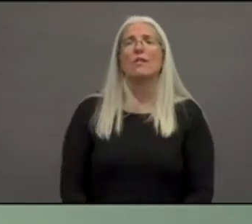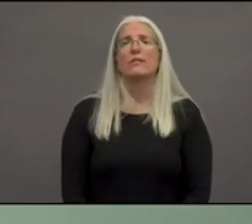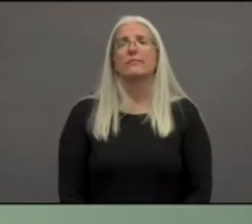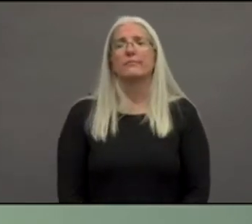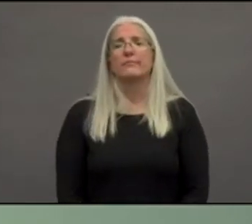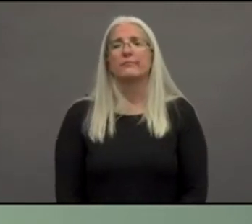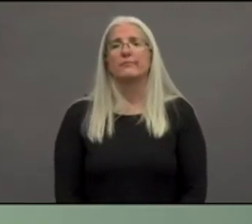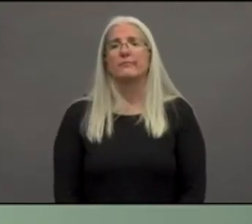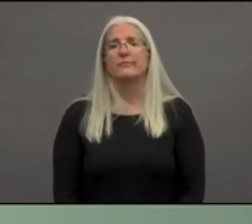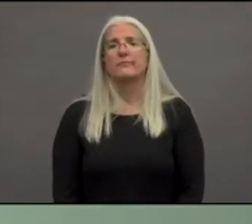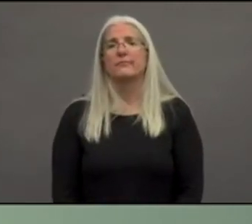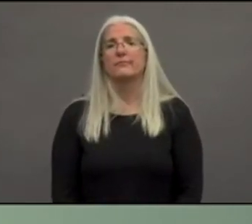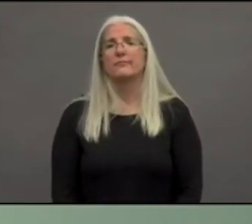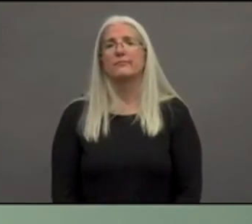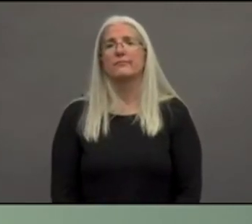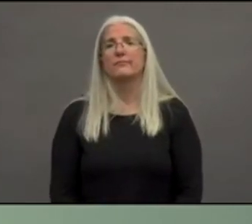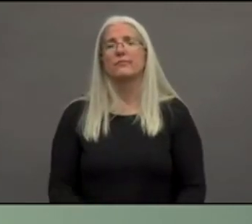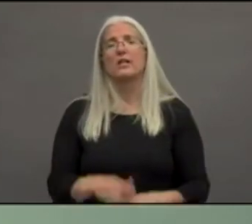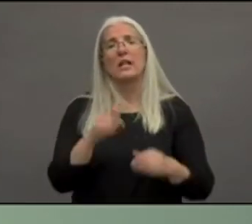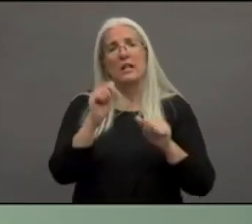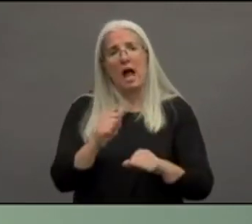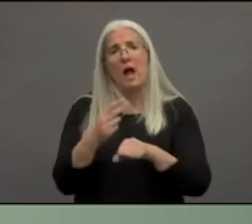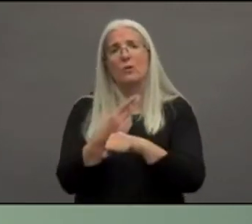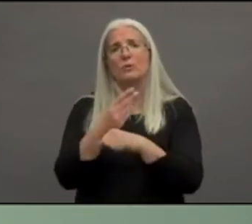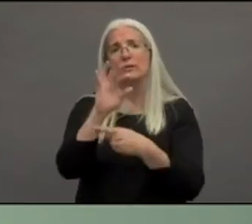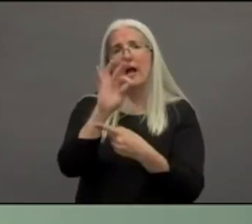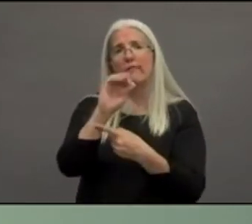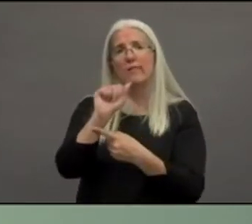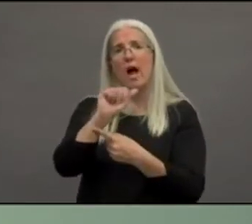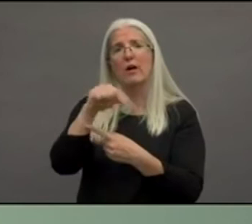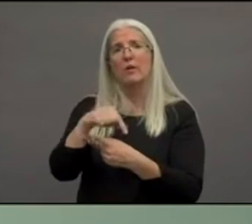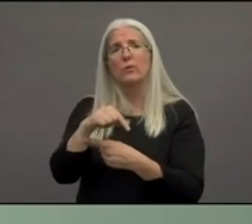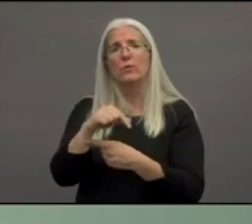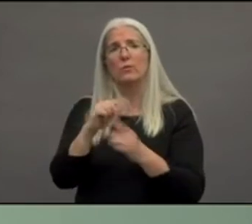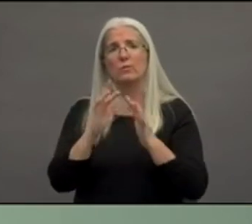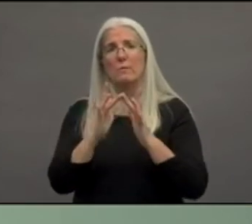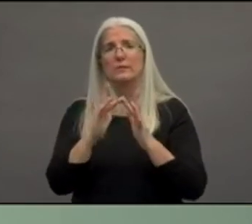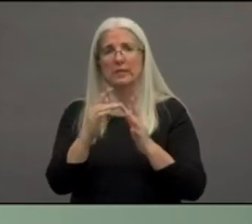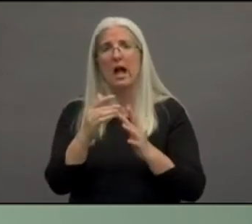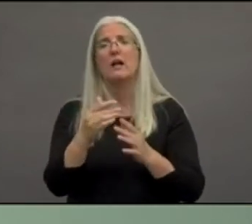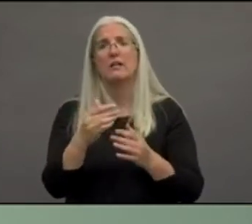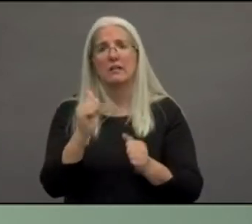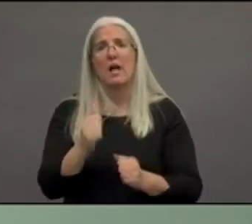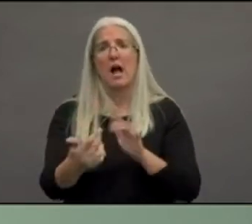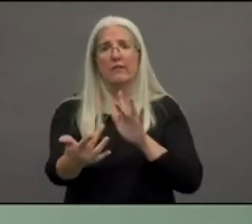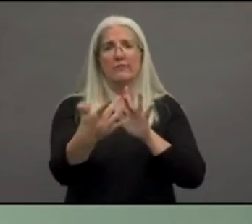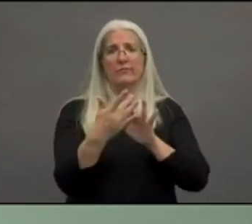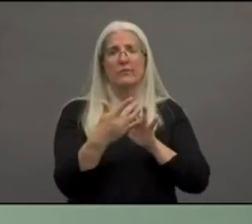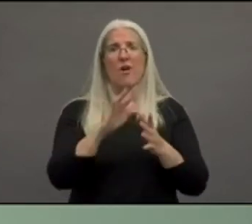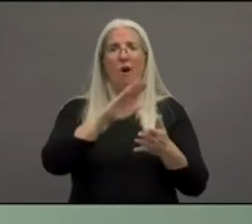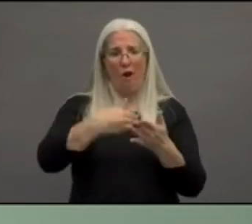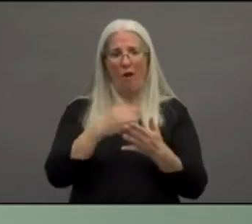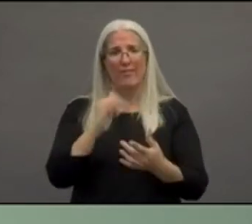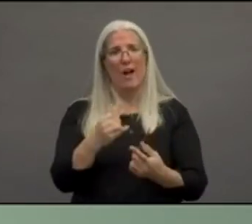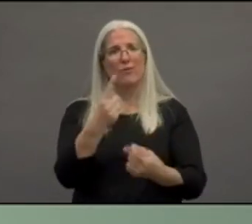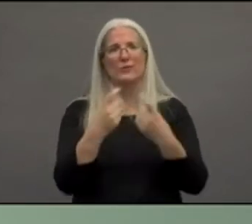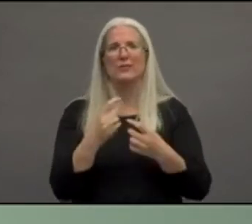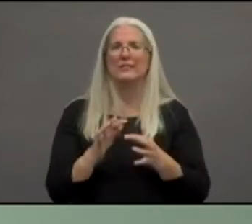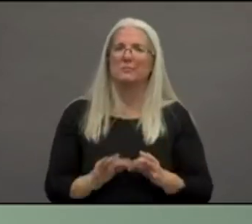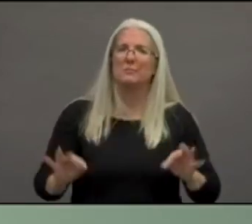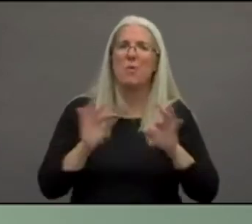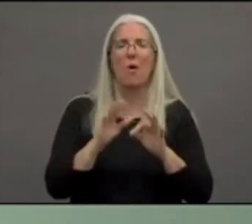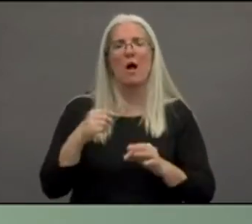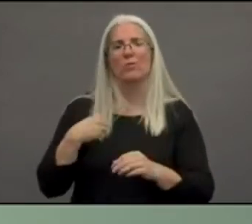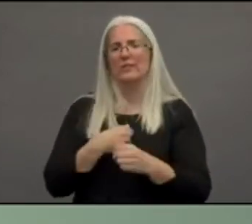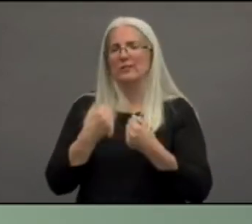and through the FAQ website. Those questions are important. We are working on responses for you. Thank you so